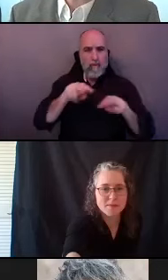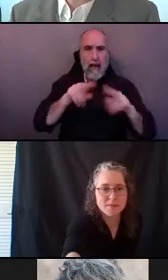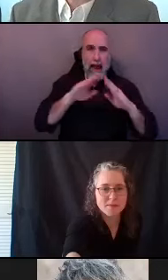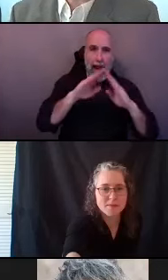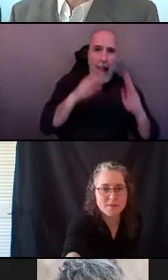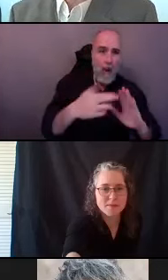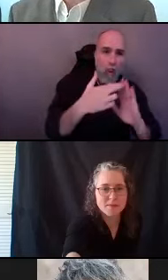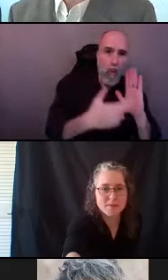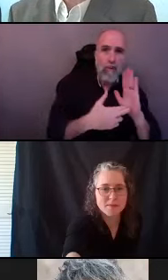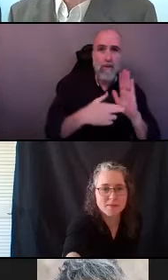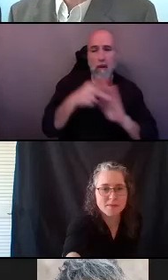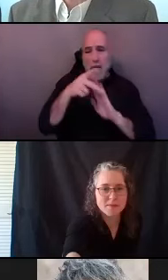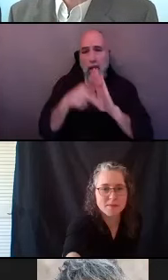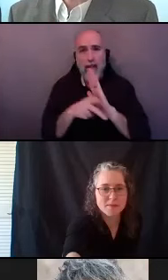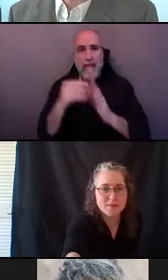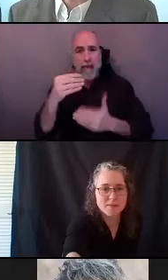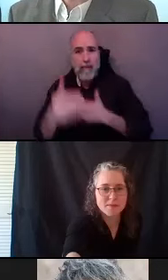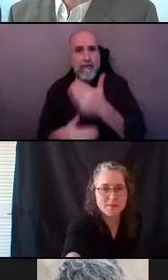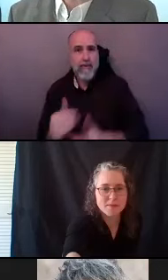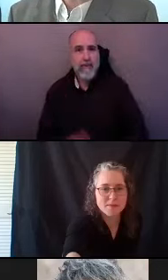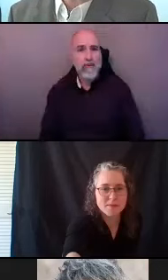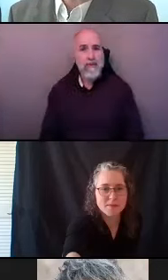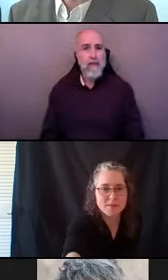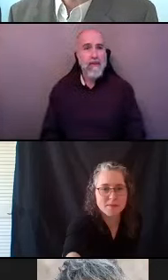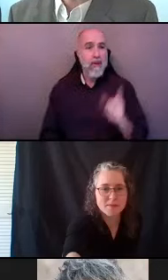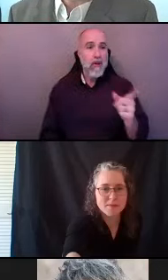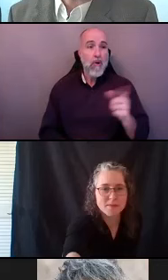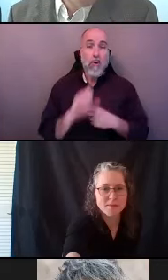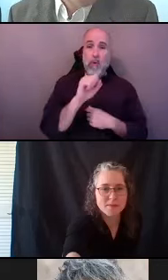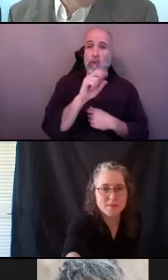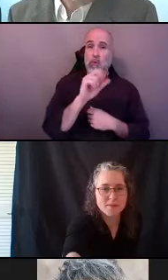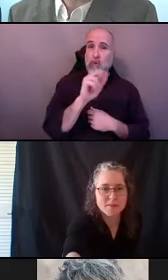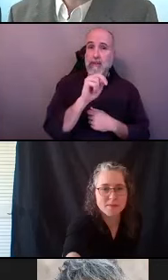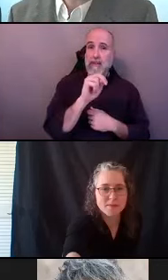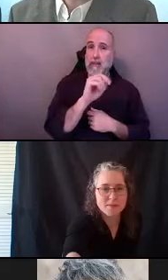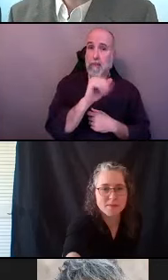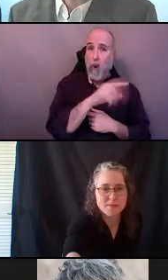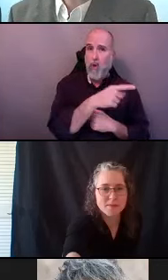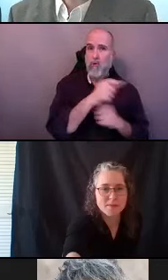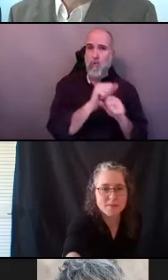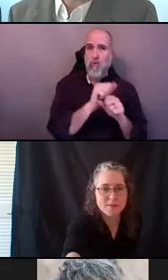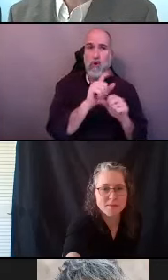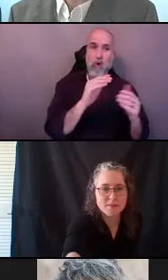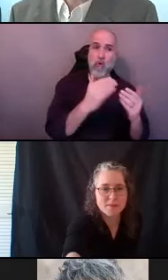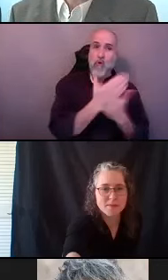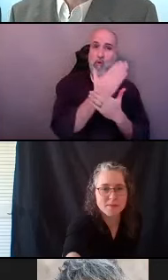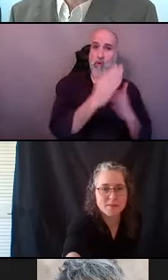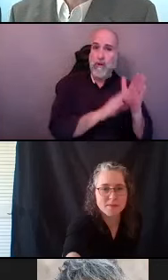procedures? I believe, Susan, you're with the community development,